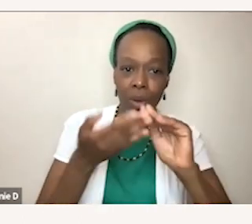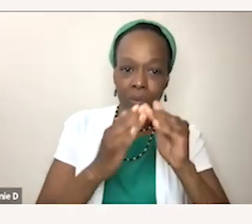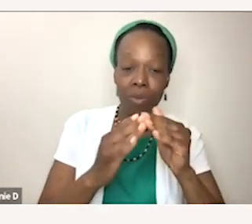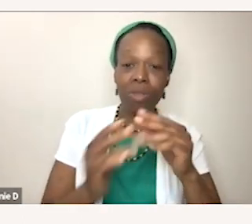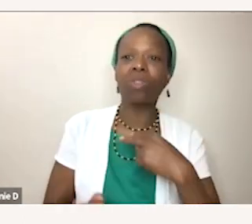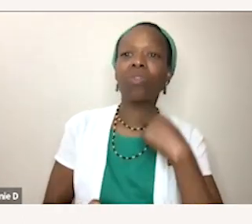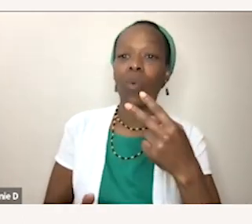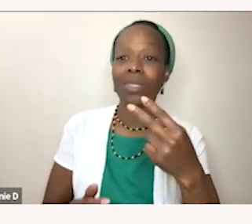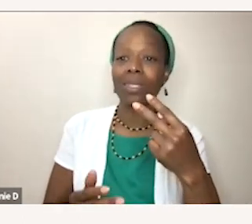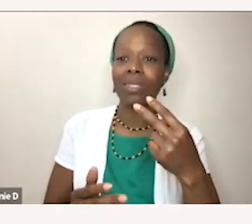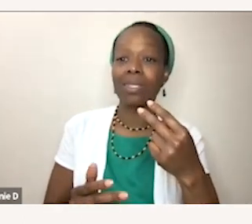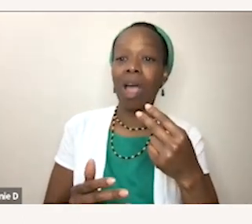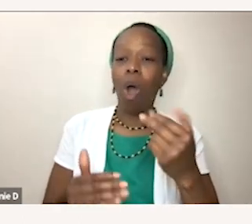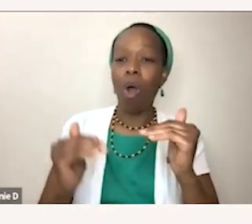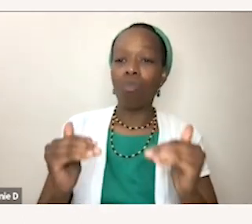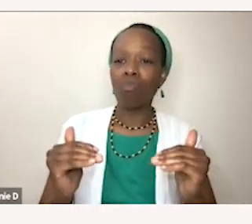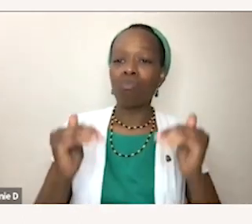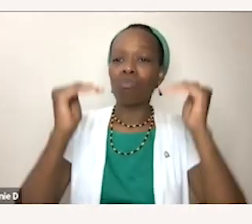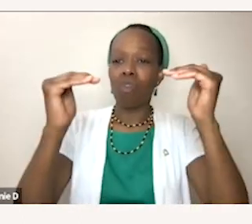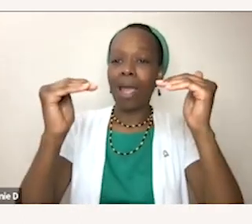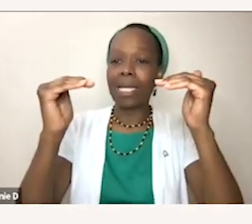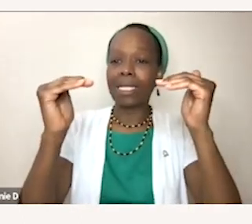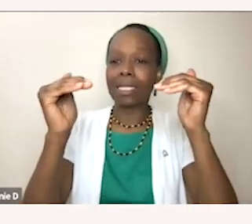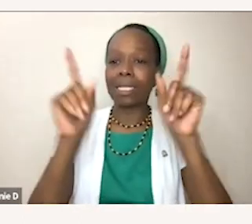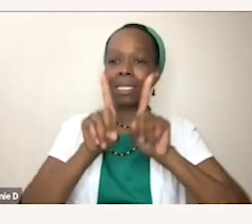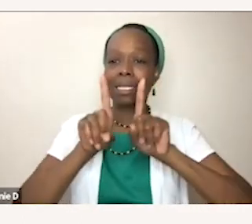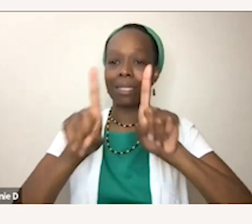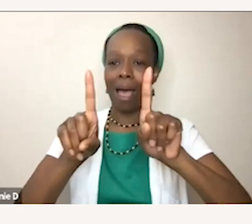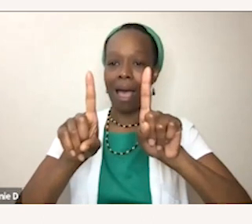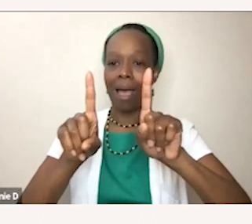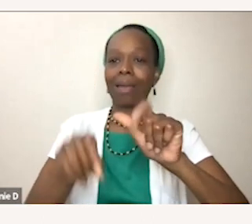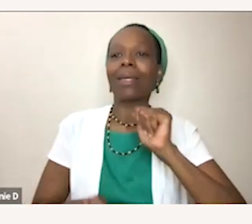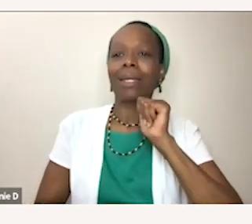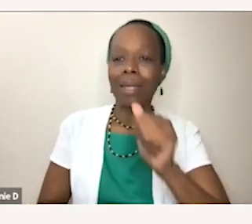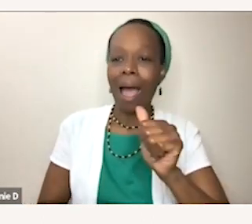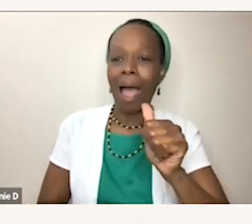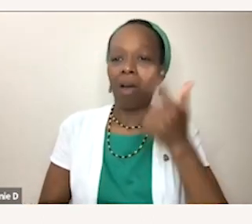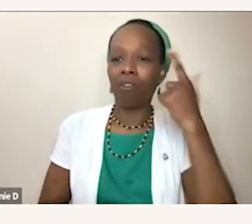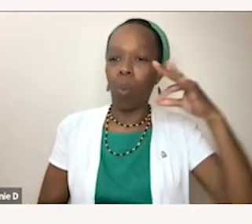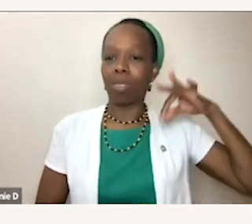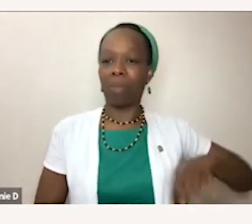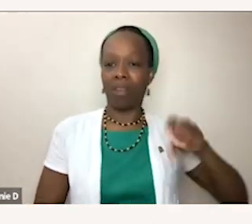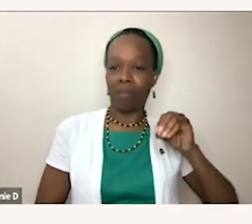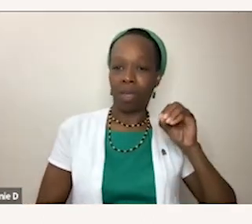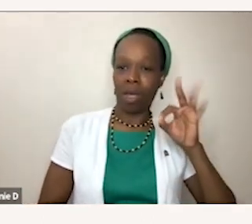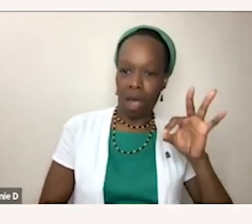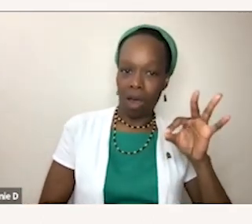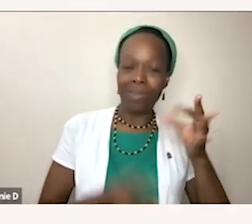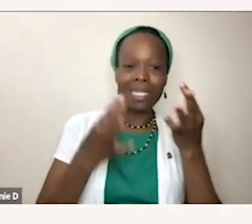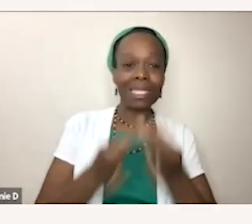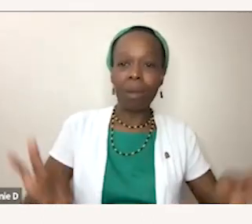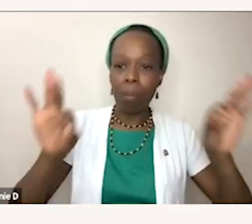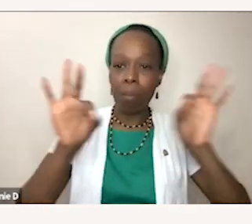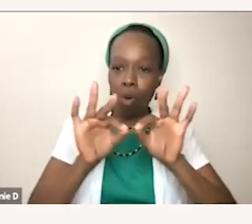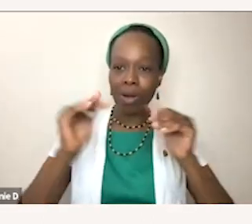alongside of and not on behalf of. We've spoken about the power of language, we've spoken about representation today, and it is just so important.